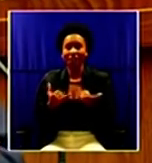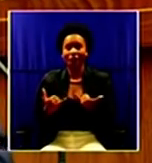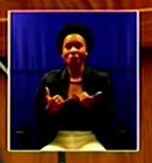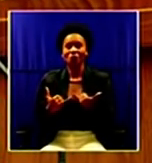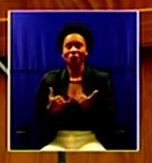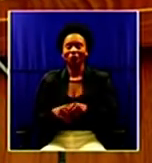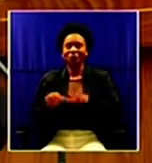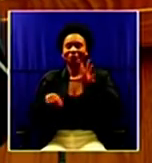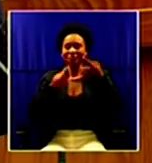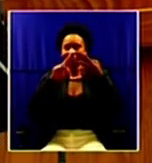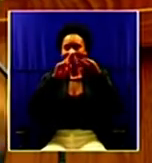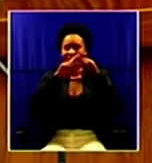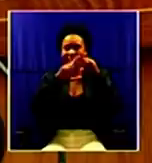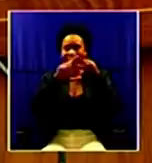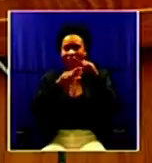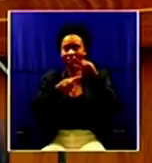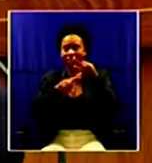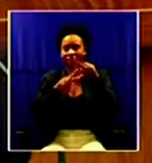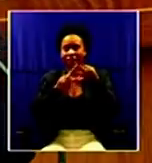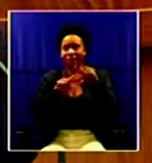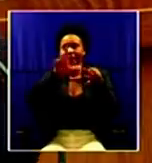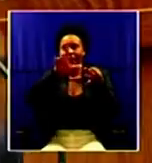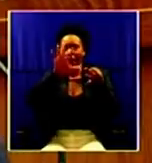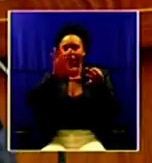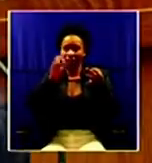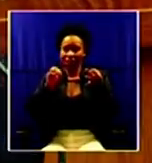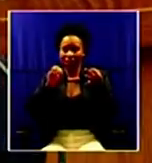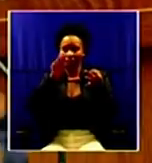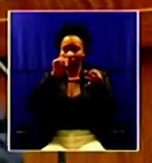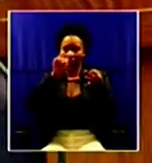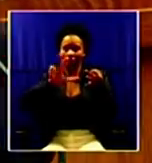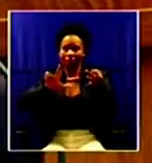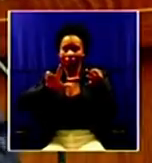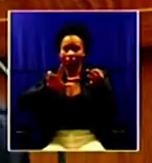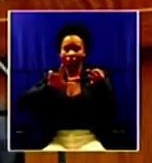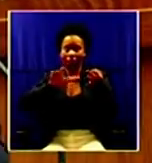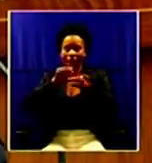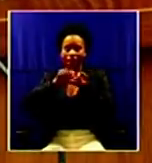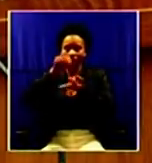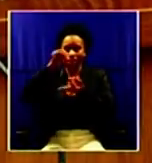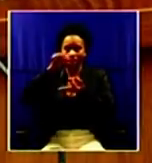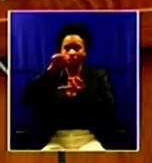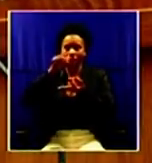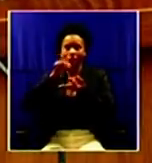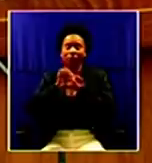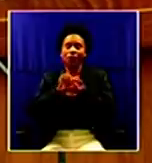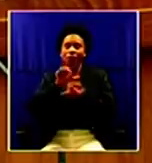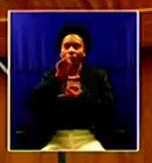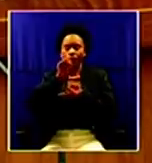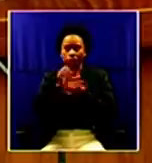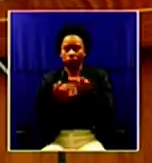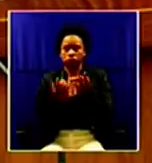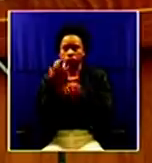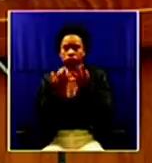C, a 750 milliliter bottle of sparkling wine,